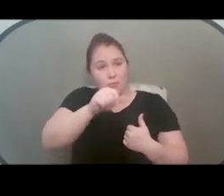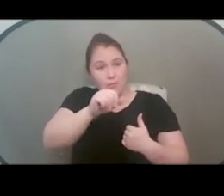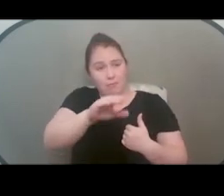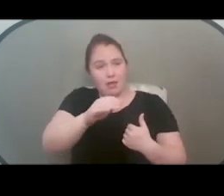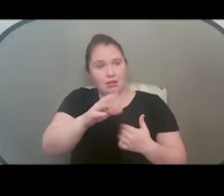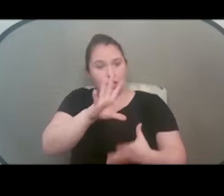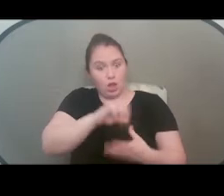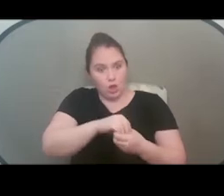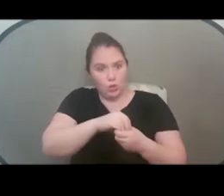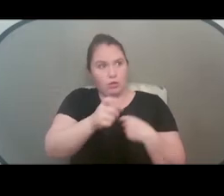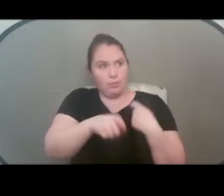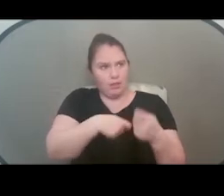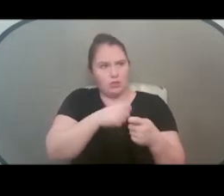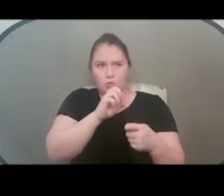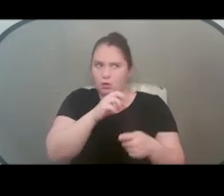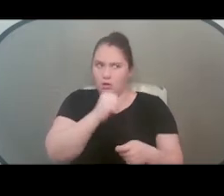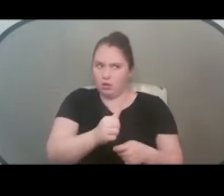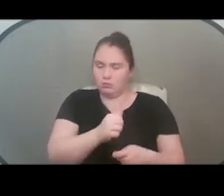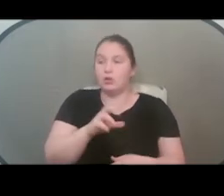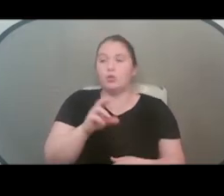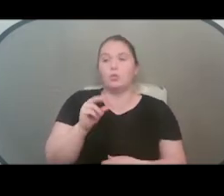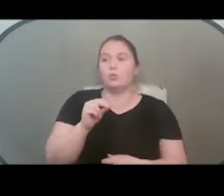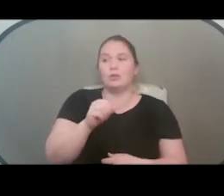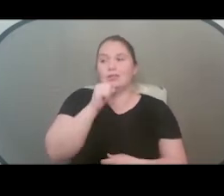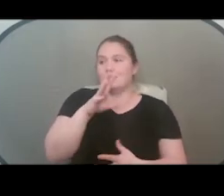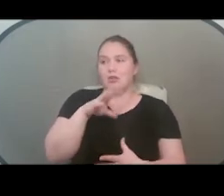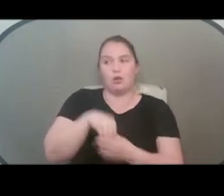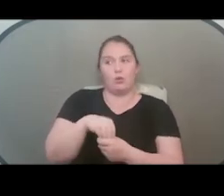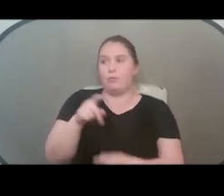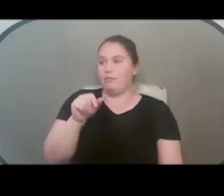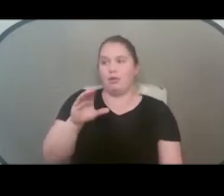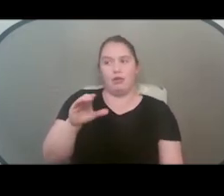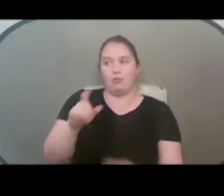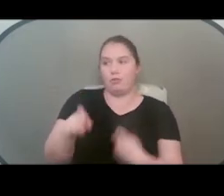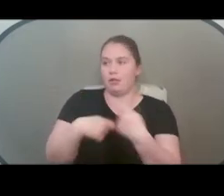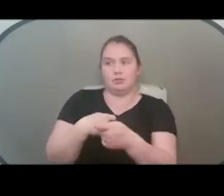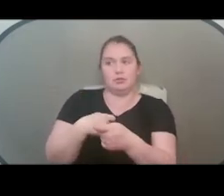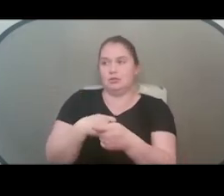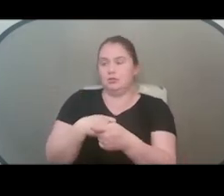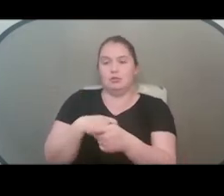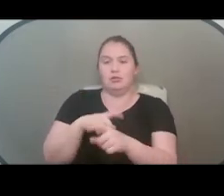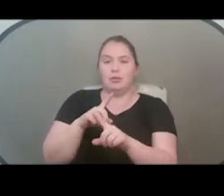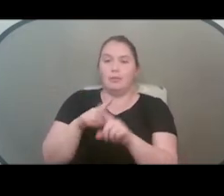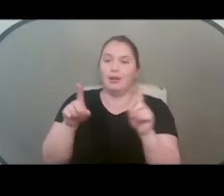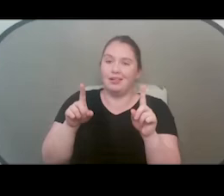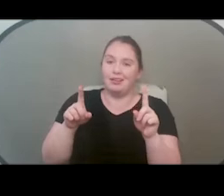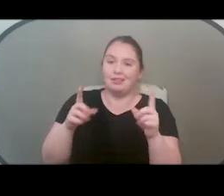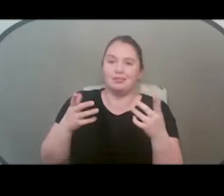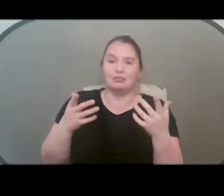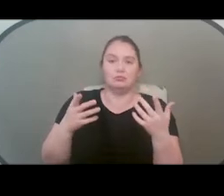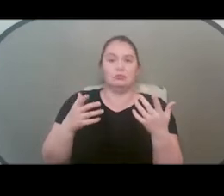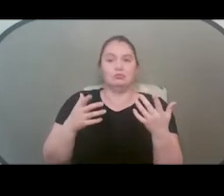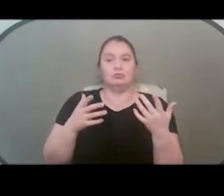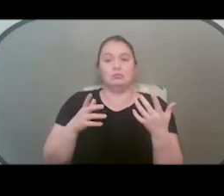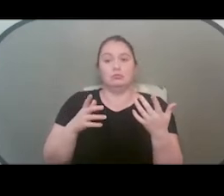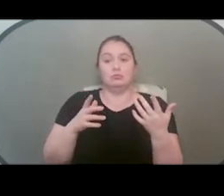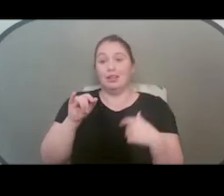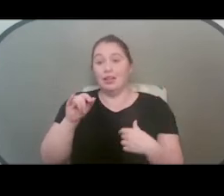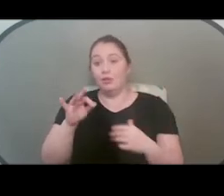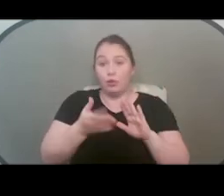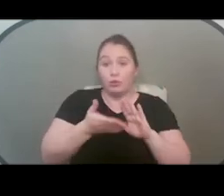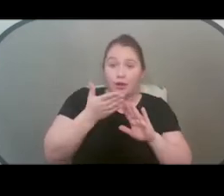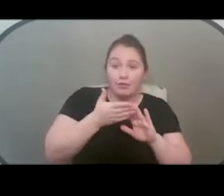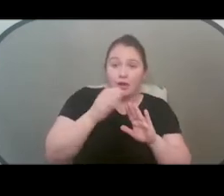or not? That did not include the auditorium replacement, but whether we renovate it